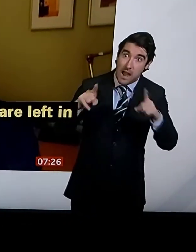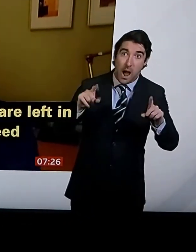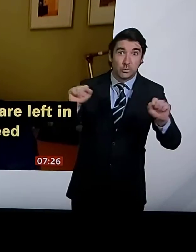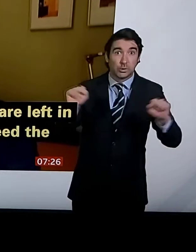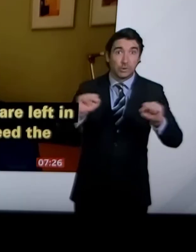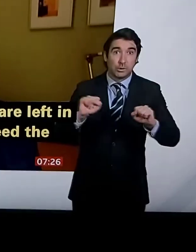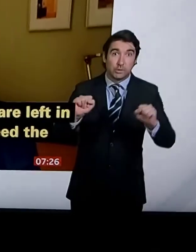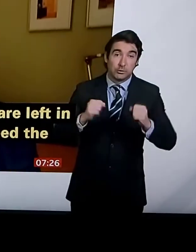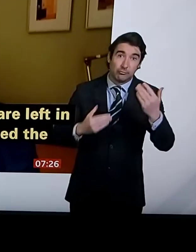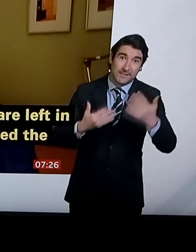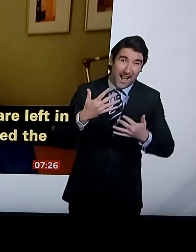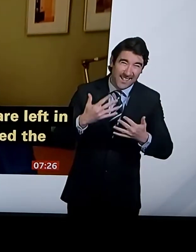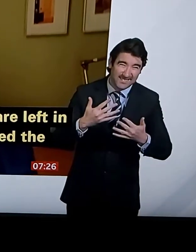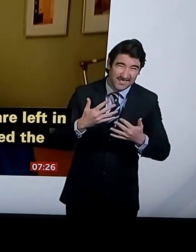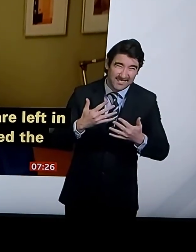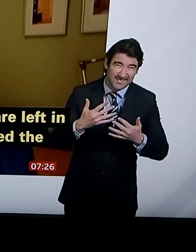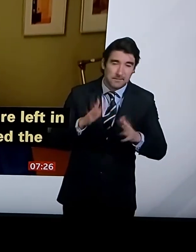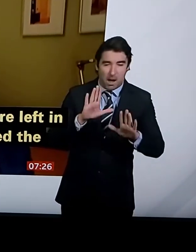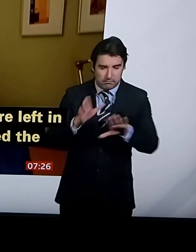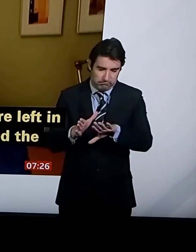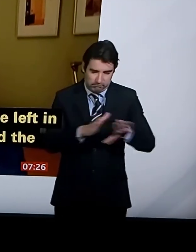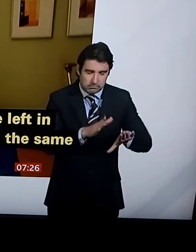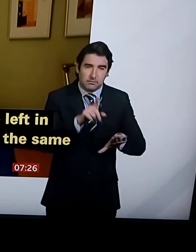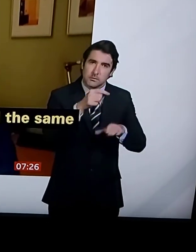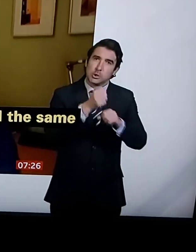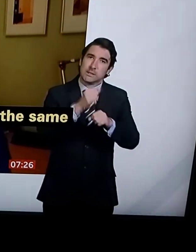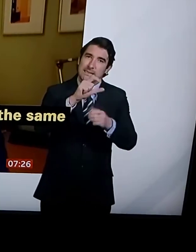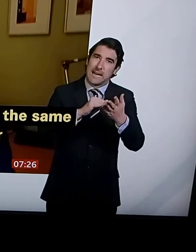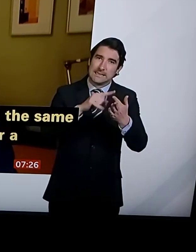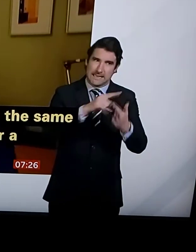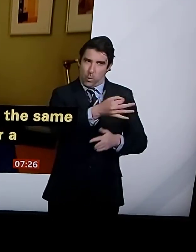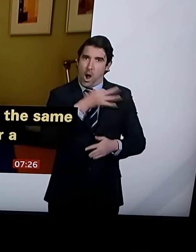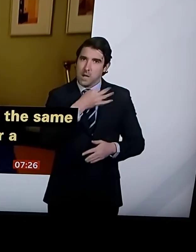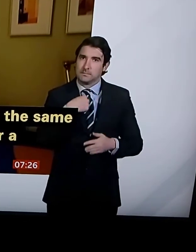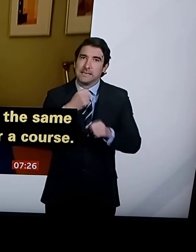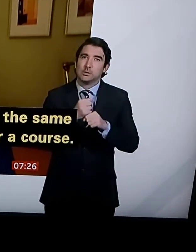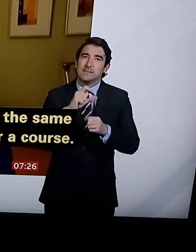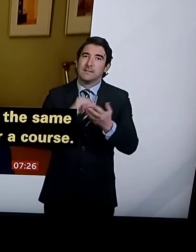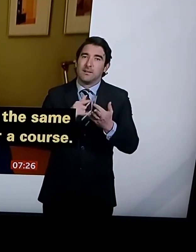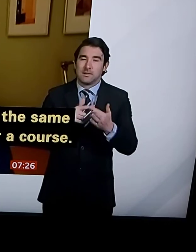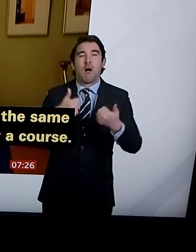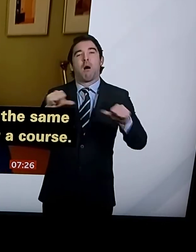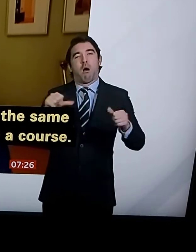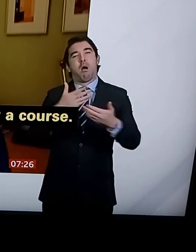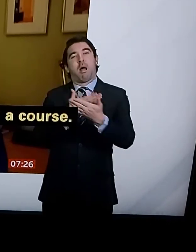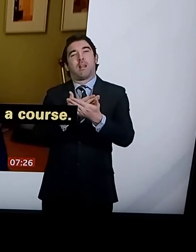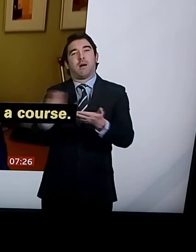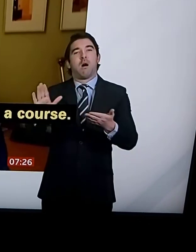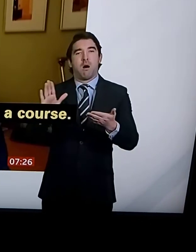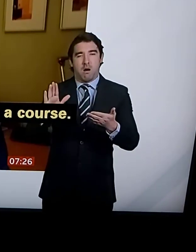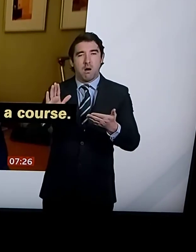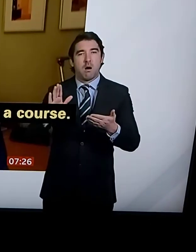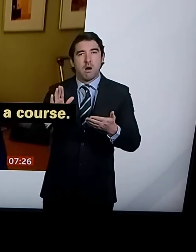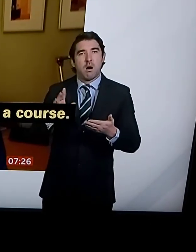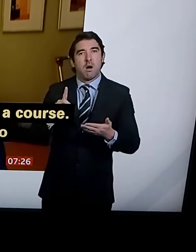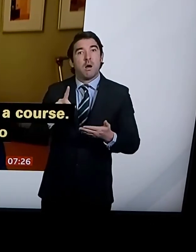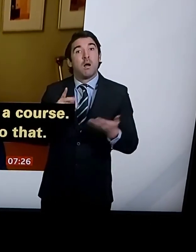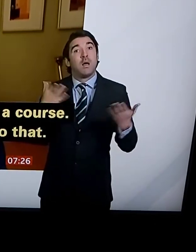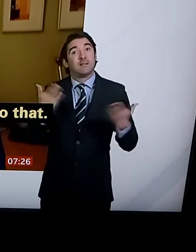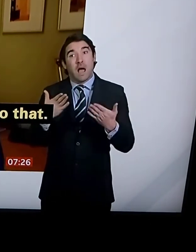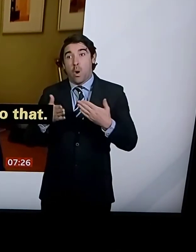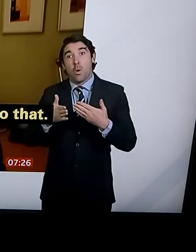terms of GCSE, yes, it's going to bring more clarity to that. Of course, what it will mean, I think, is that more young people are now going to